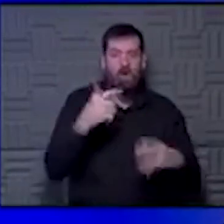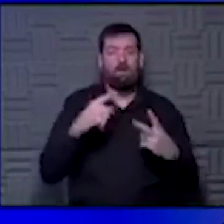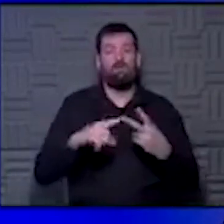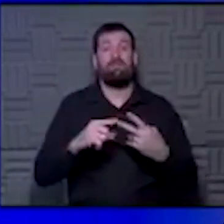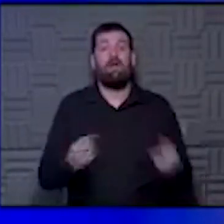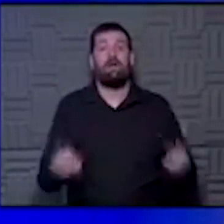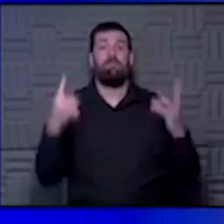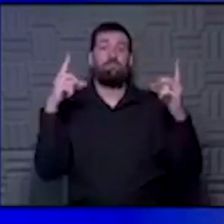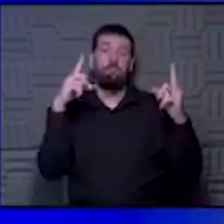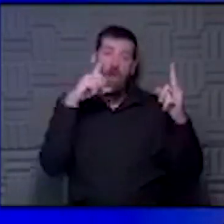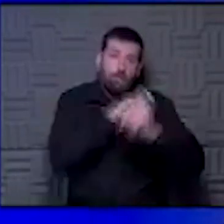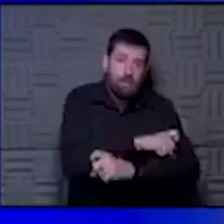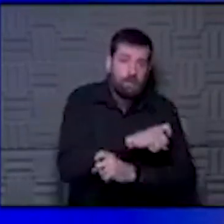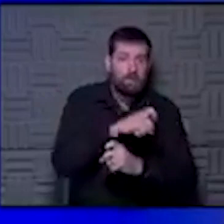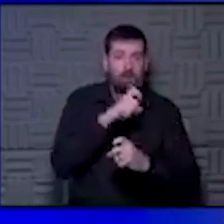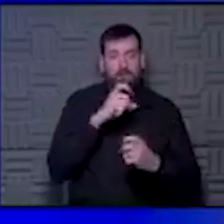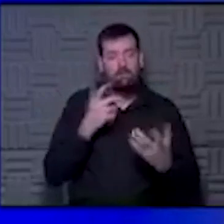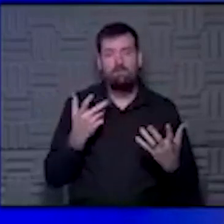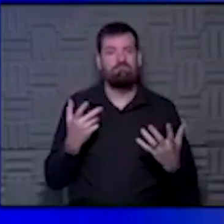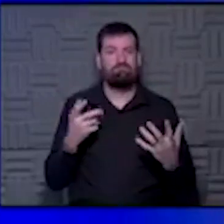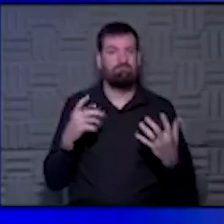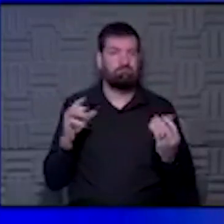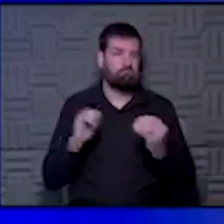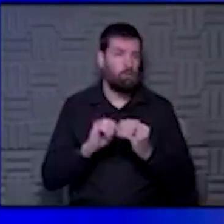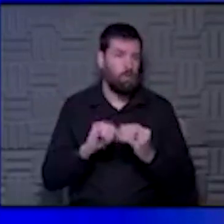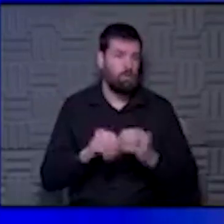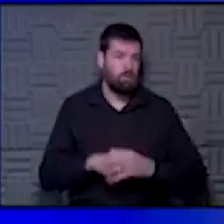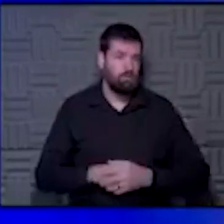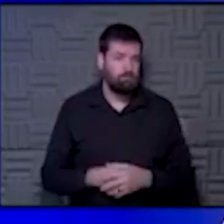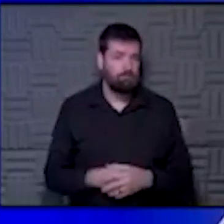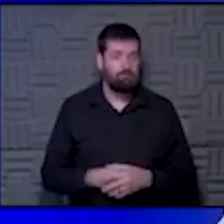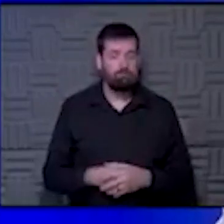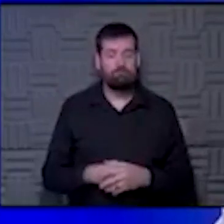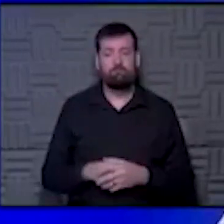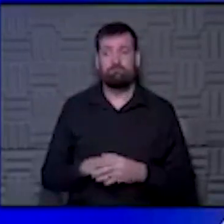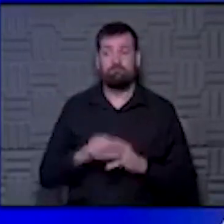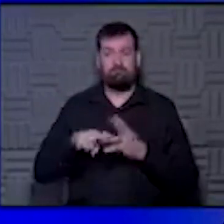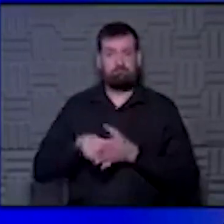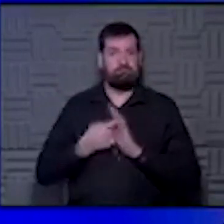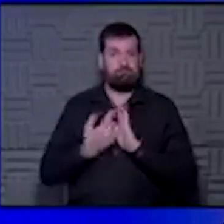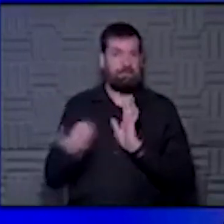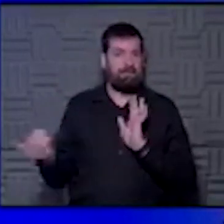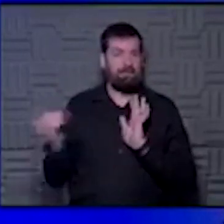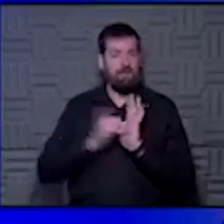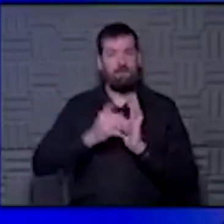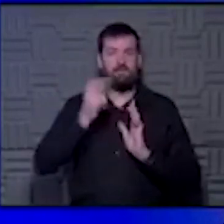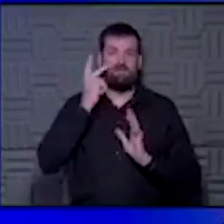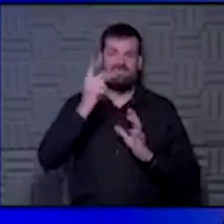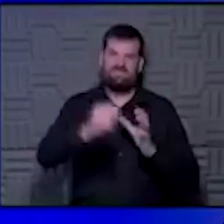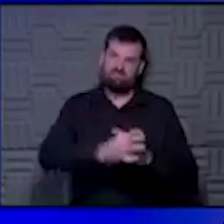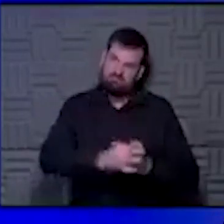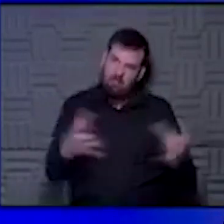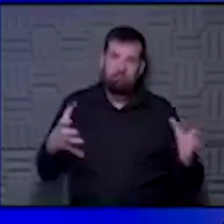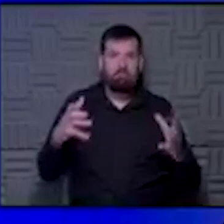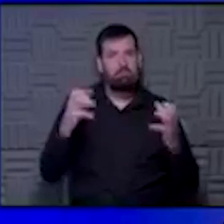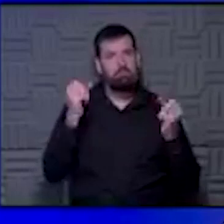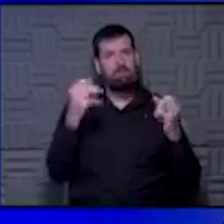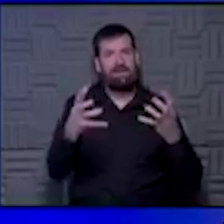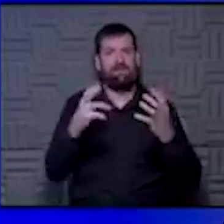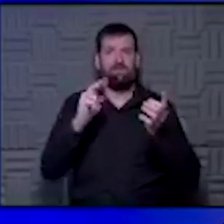much higher in those patients. At the beginning, again, we've seen outbreaks in different